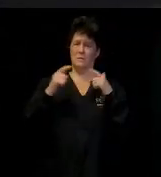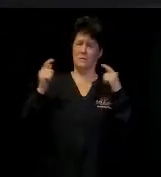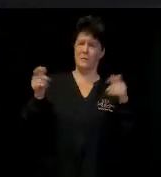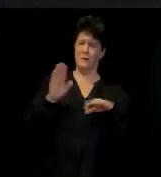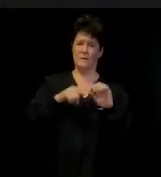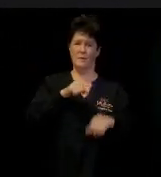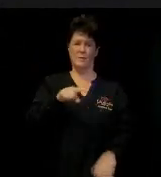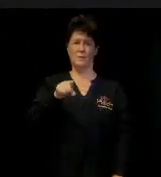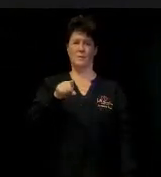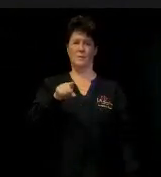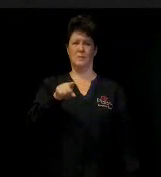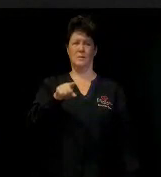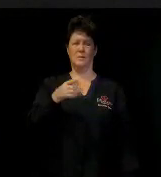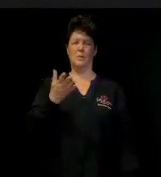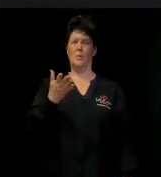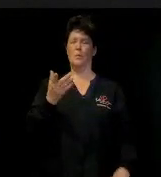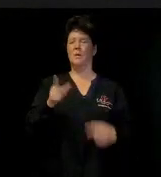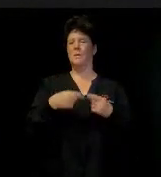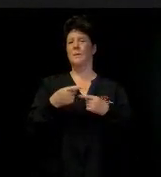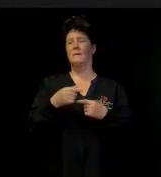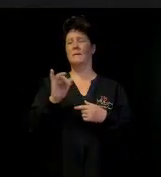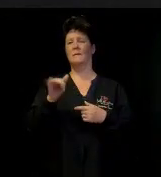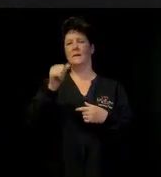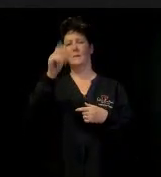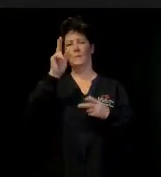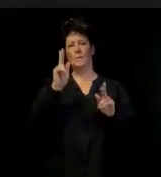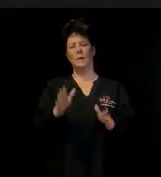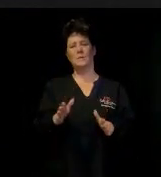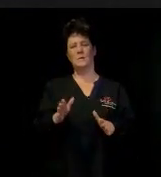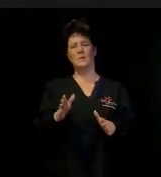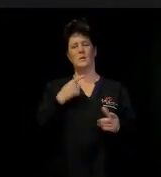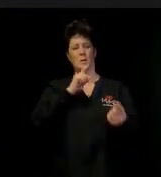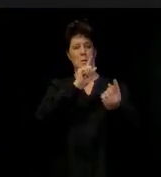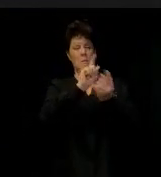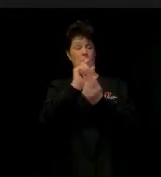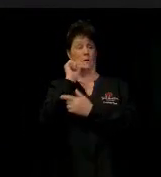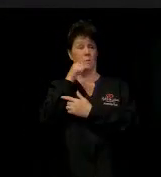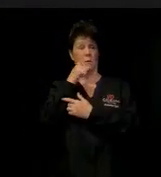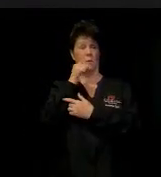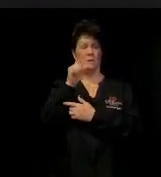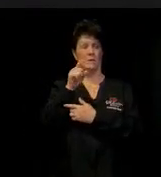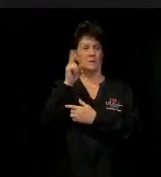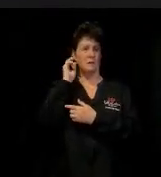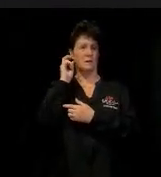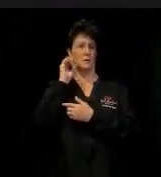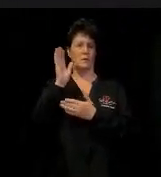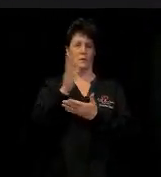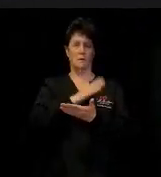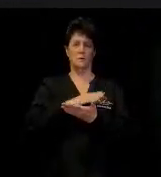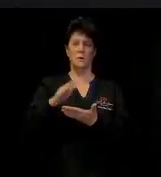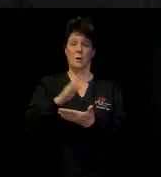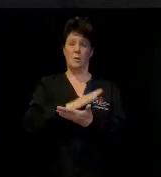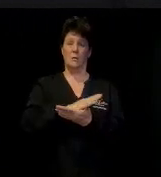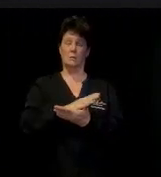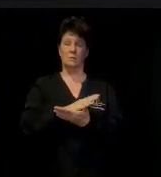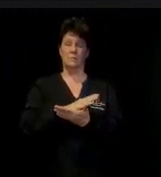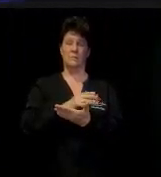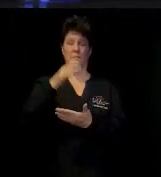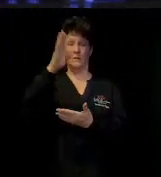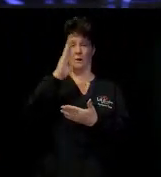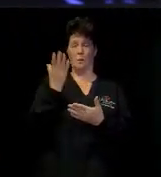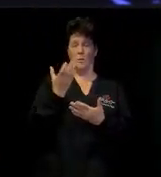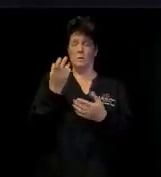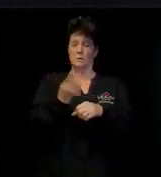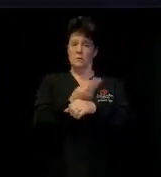person tomorrow you're going to meet is going to need that verse you were studying? It's going to need to hear that song you were singing. Because God wants to use